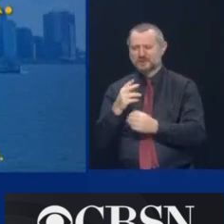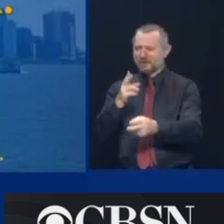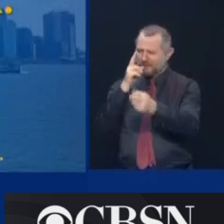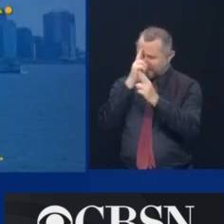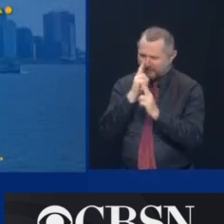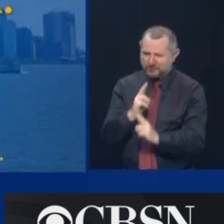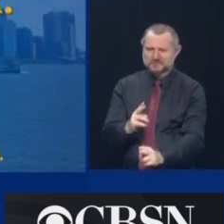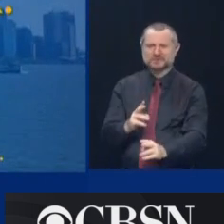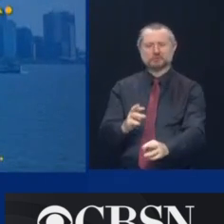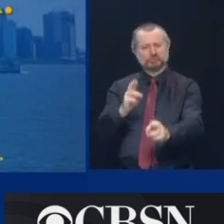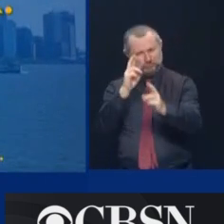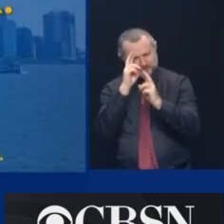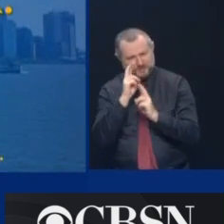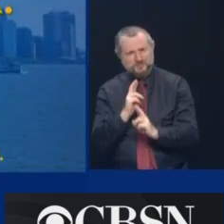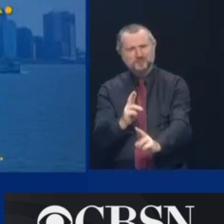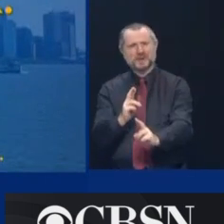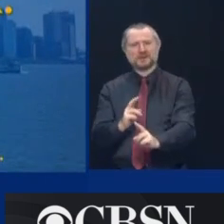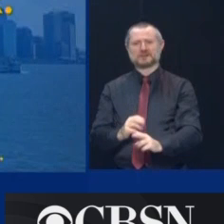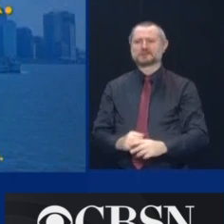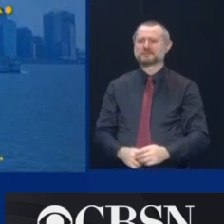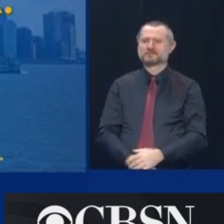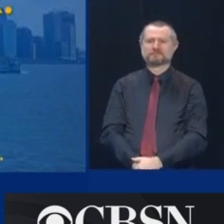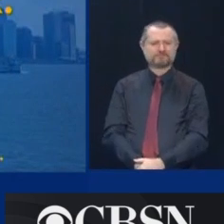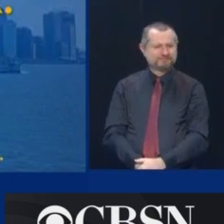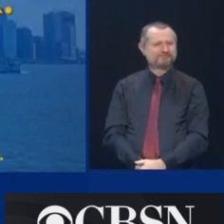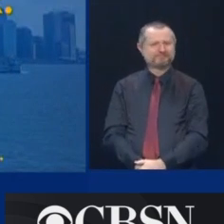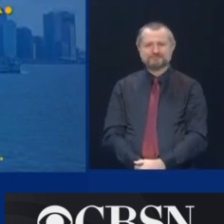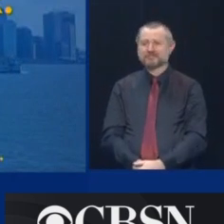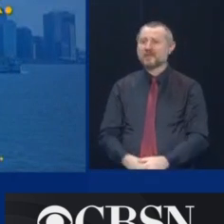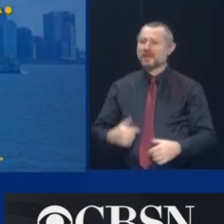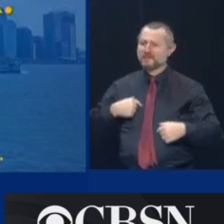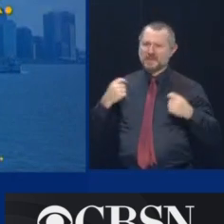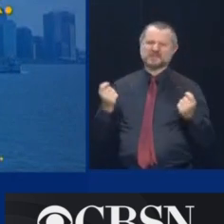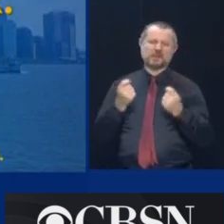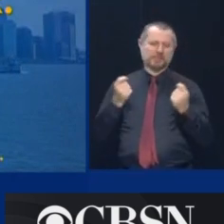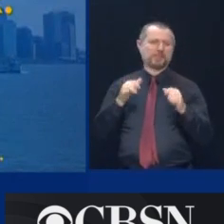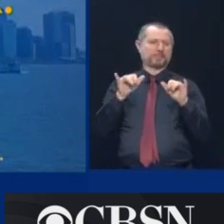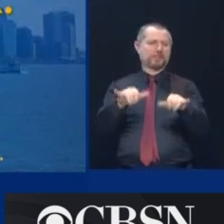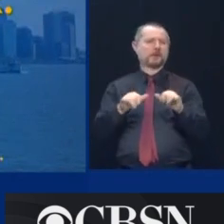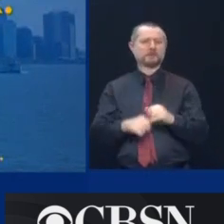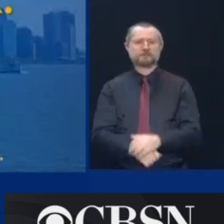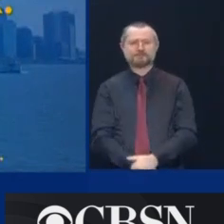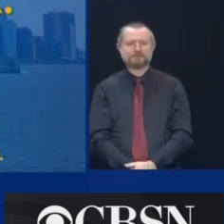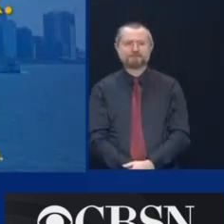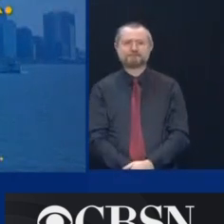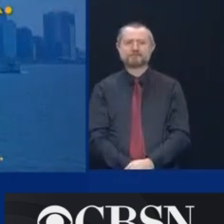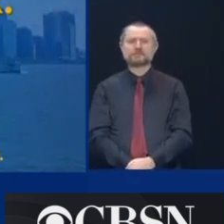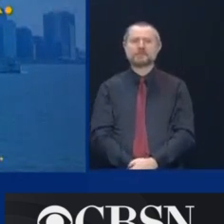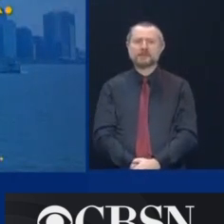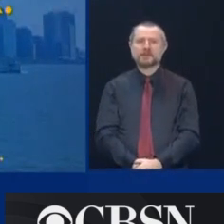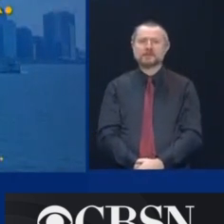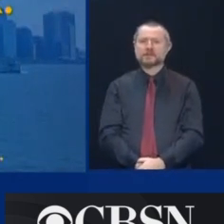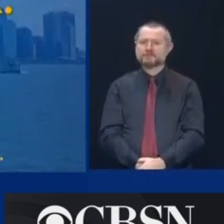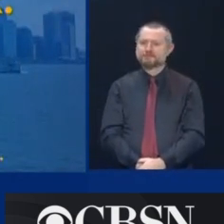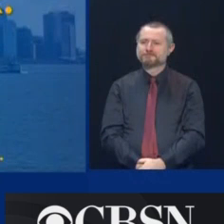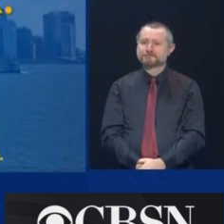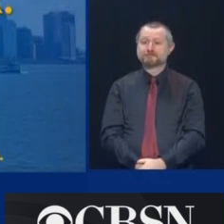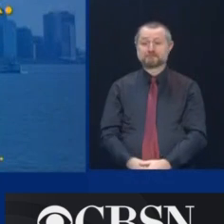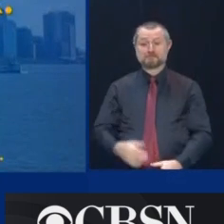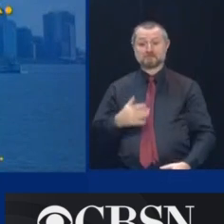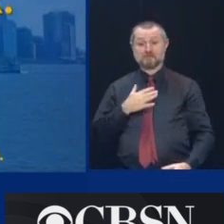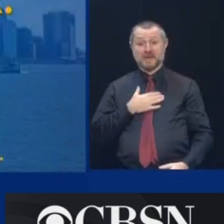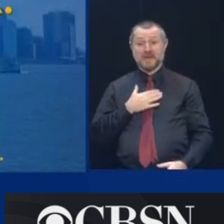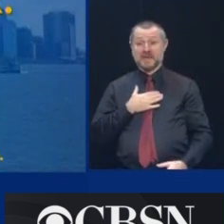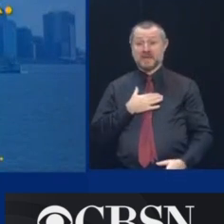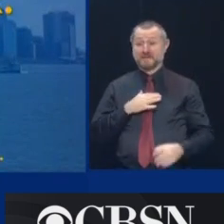for one another. That's what I'm going to celebrate. So I won't have my family at the